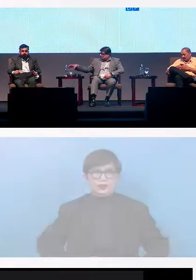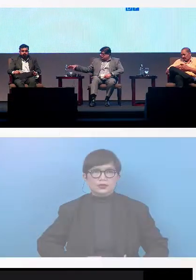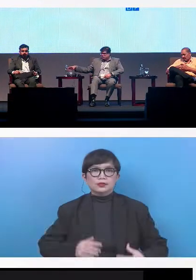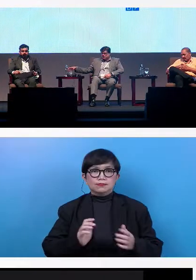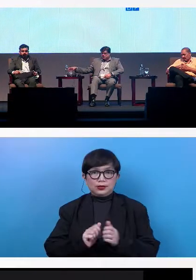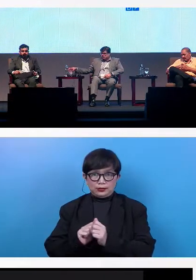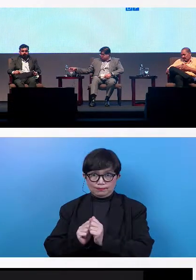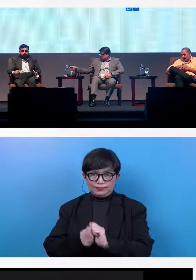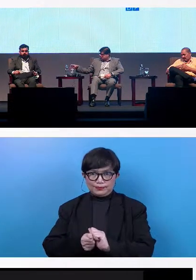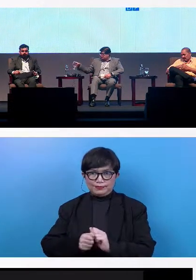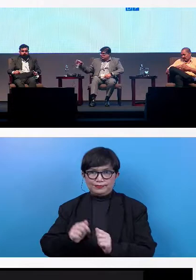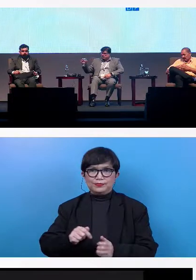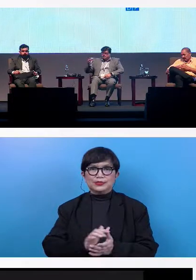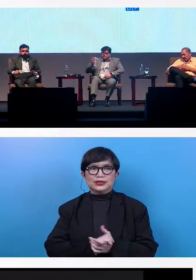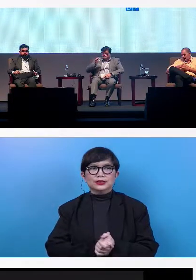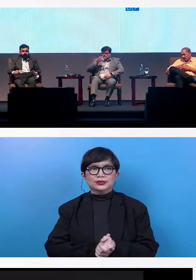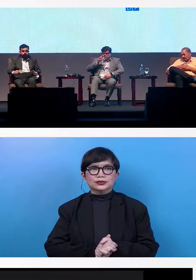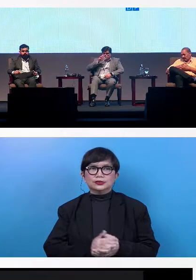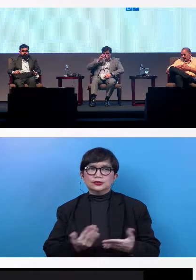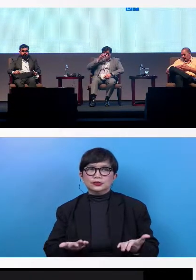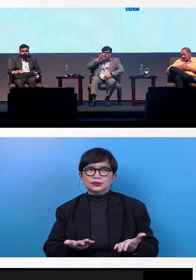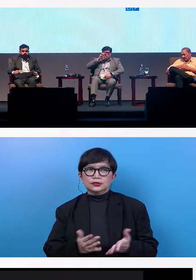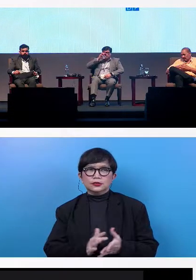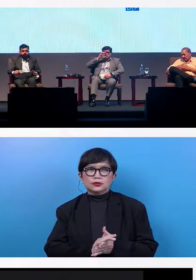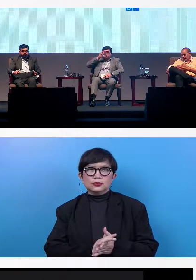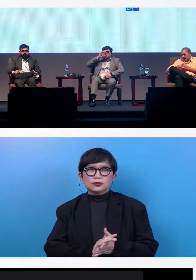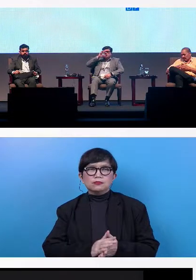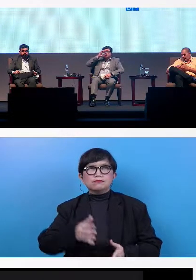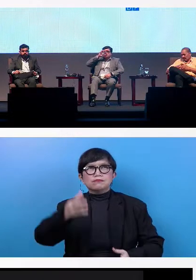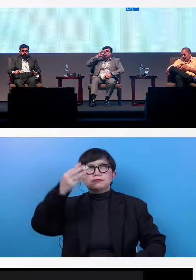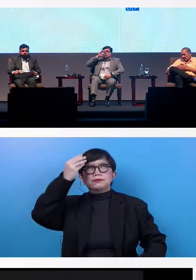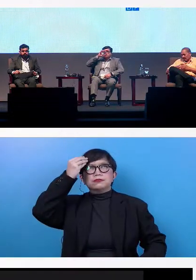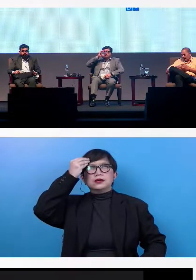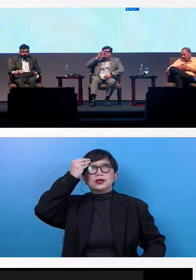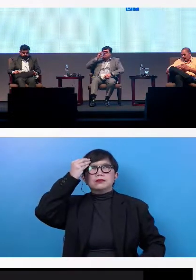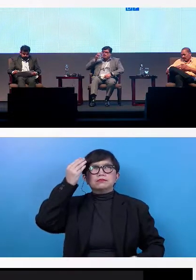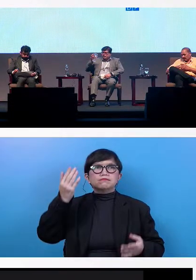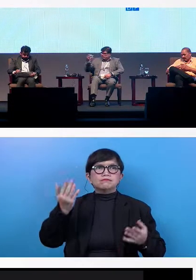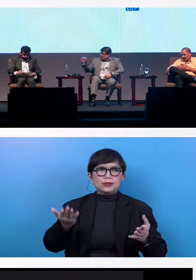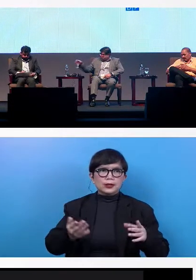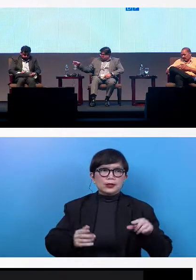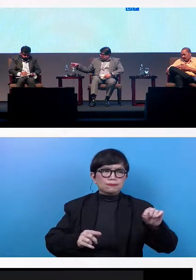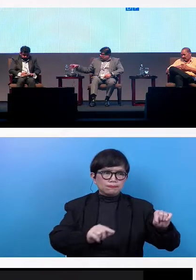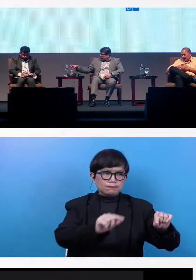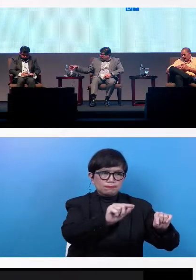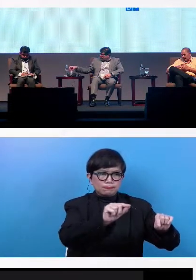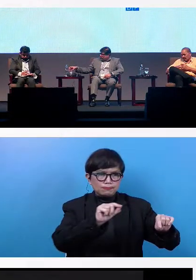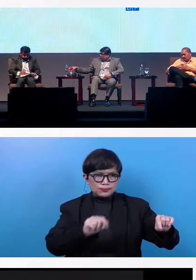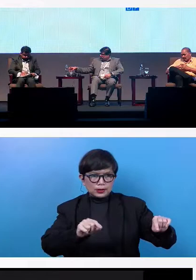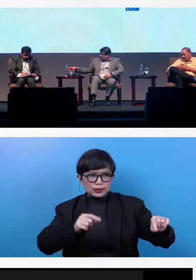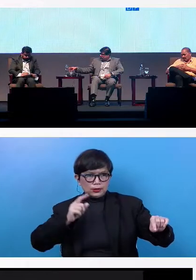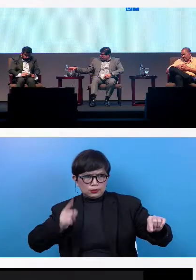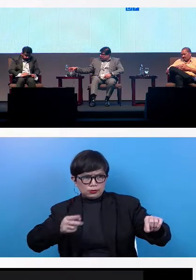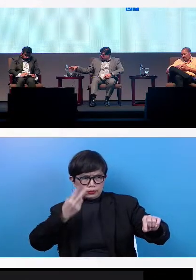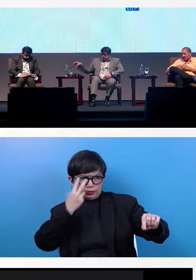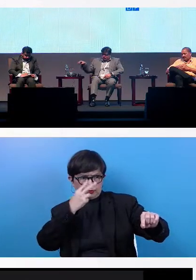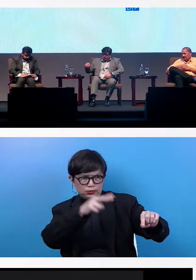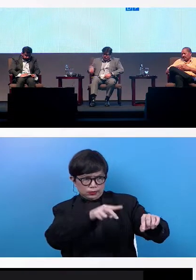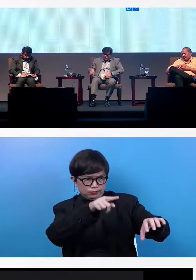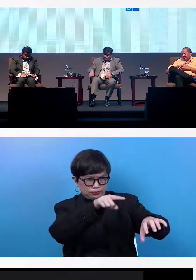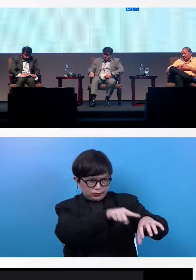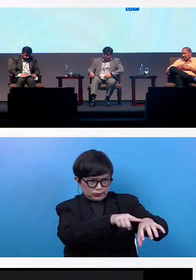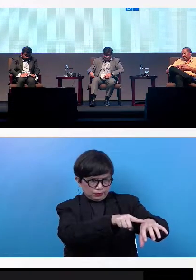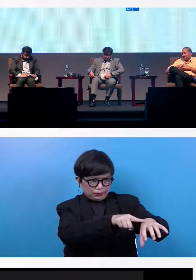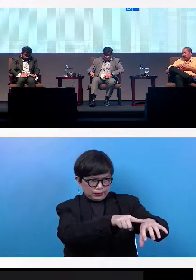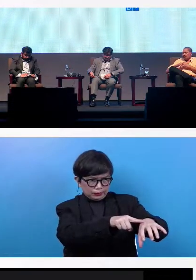do is understand where those single points of failure are located, as well as what interventions might be made